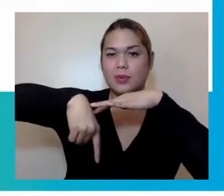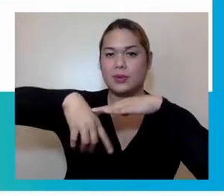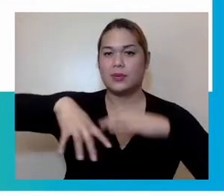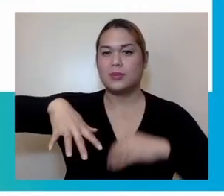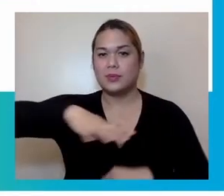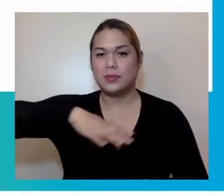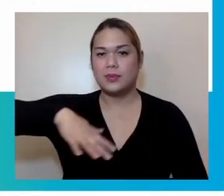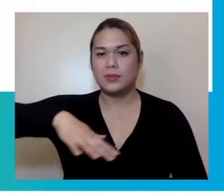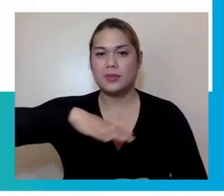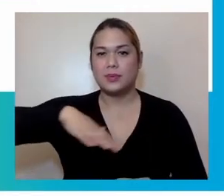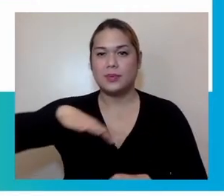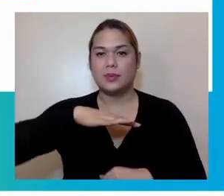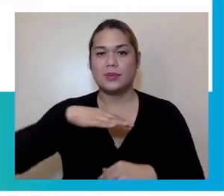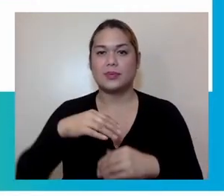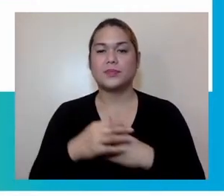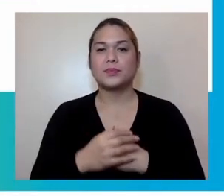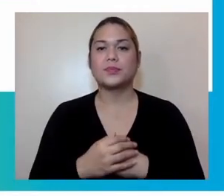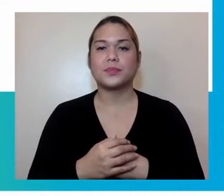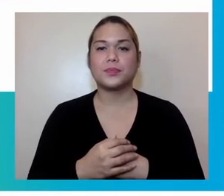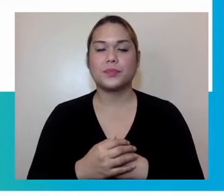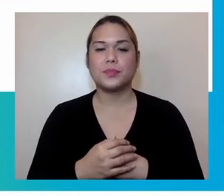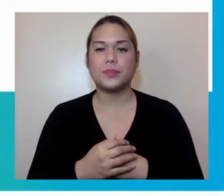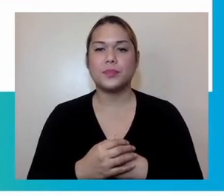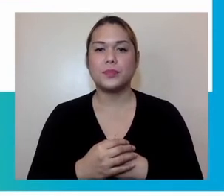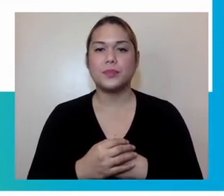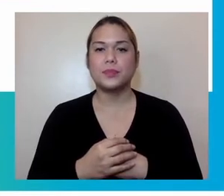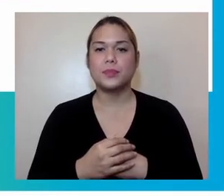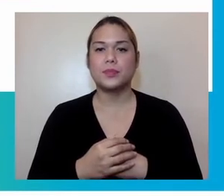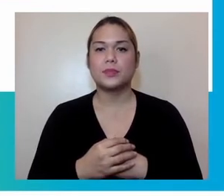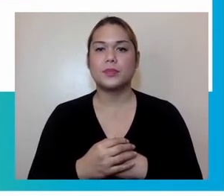a collective endeavor.